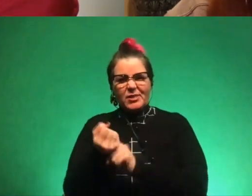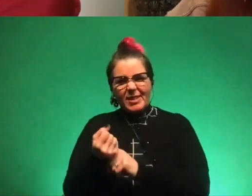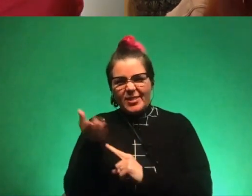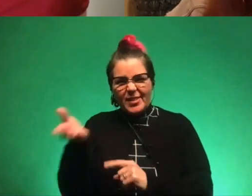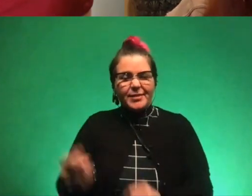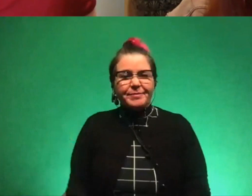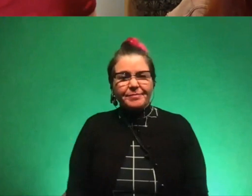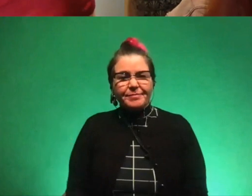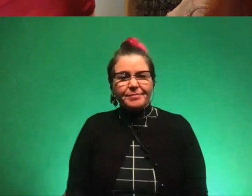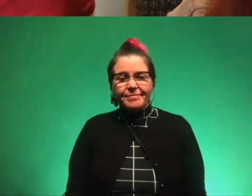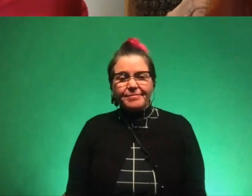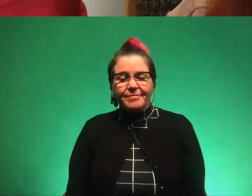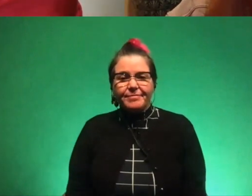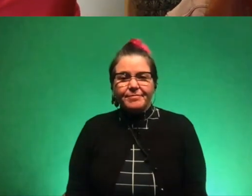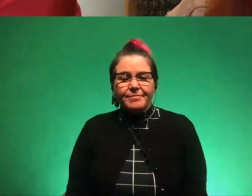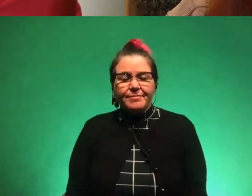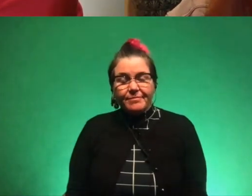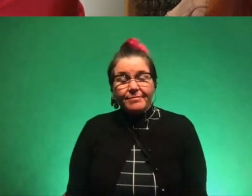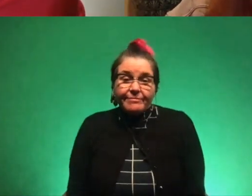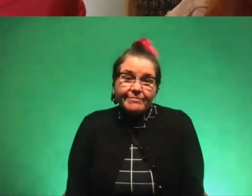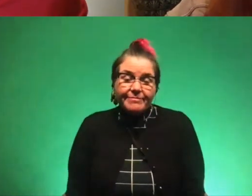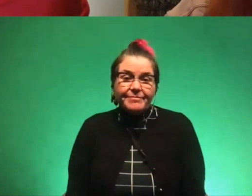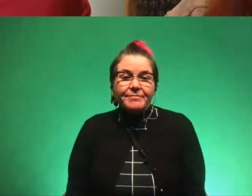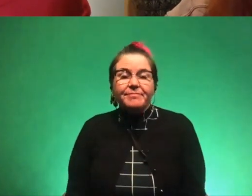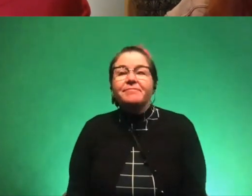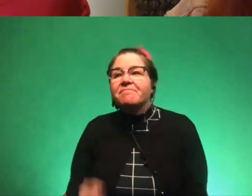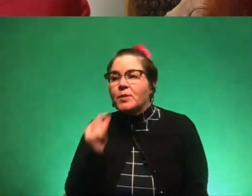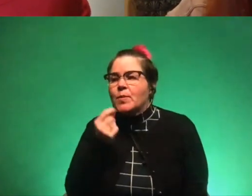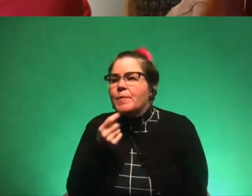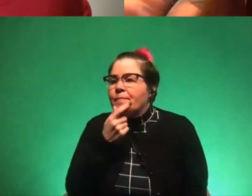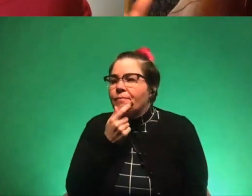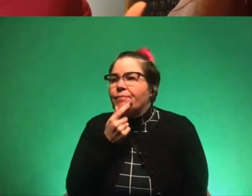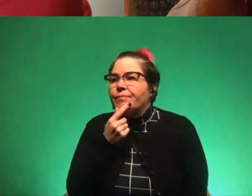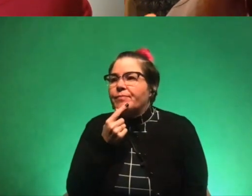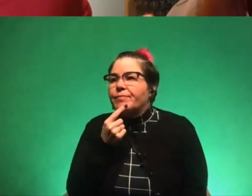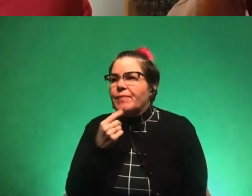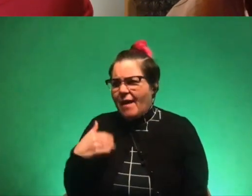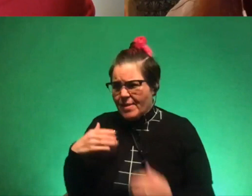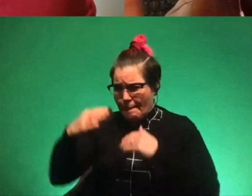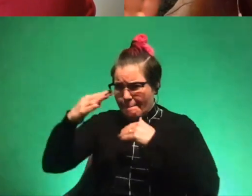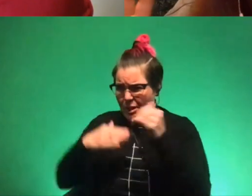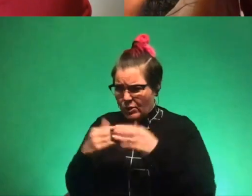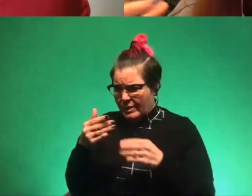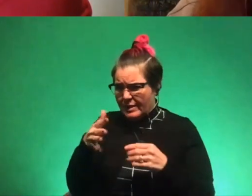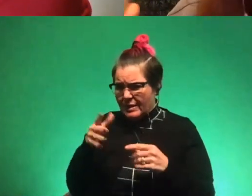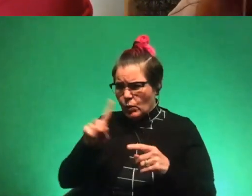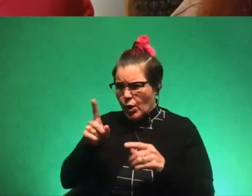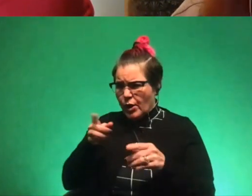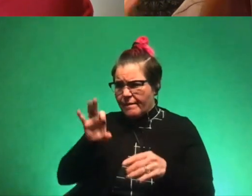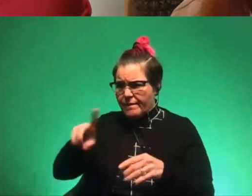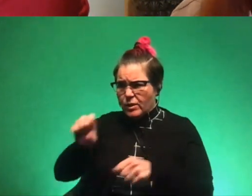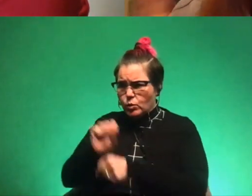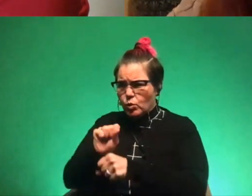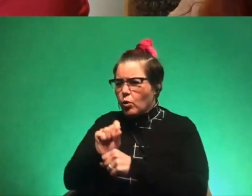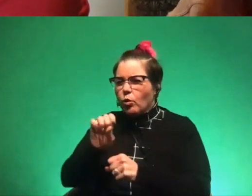all our safety equipment. Yeah. Cool. Are there buildings where you're doing field work, or is it all like tents?